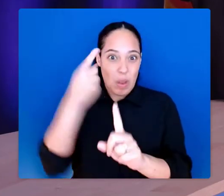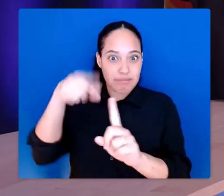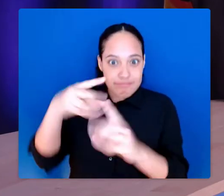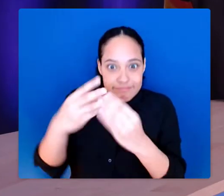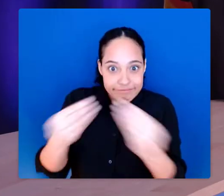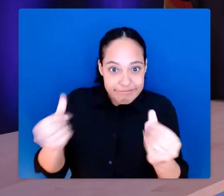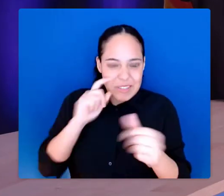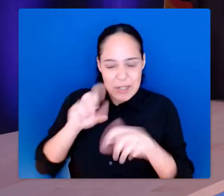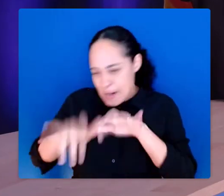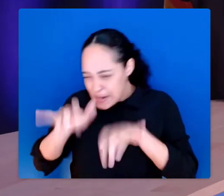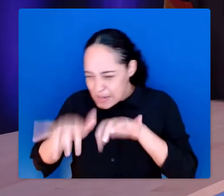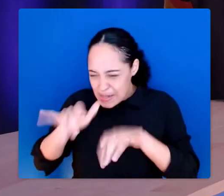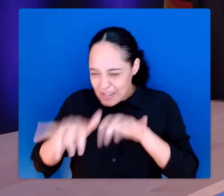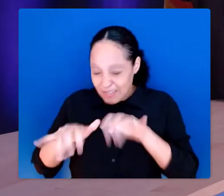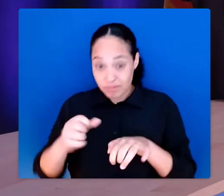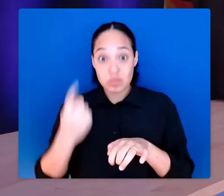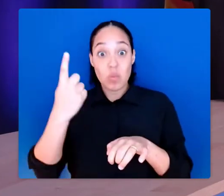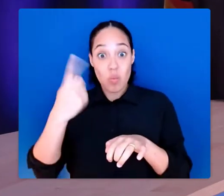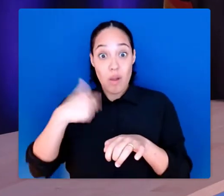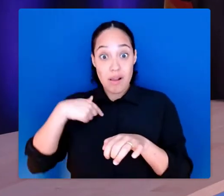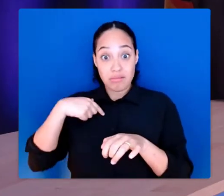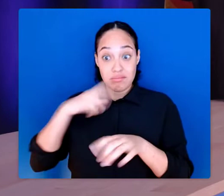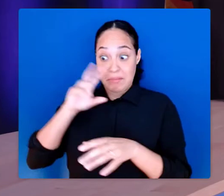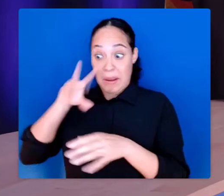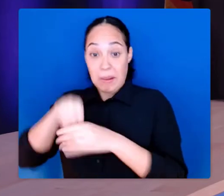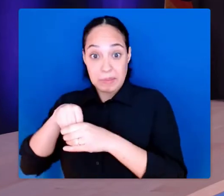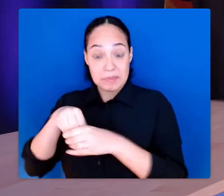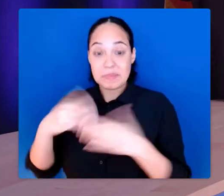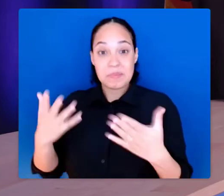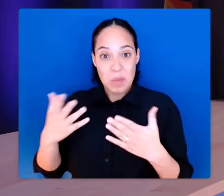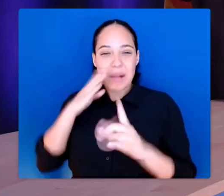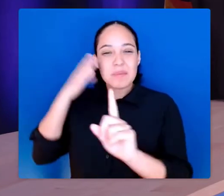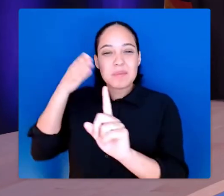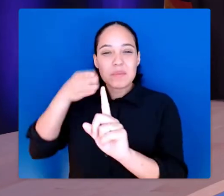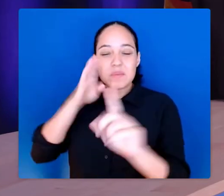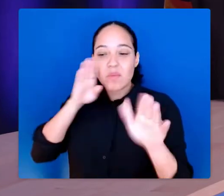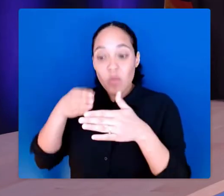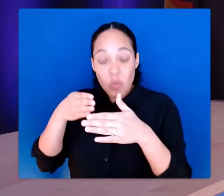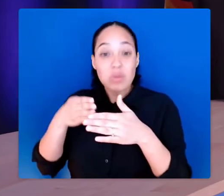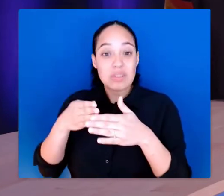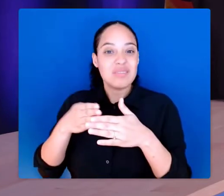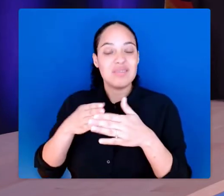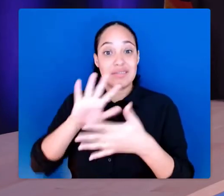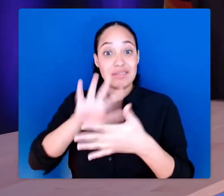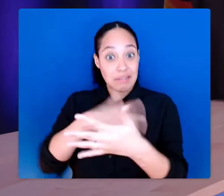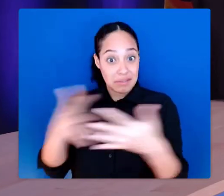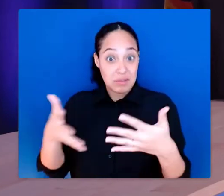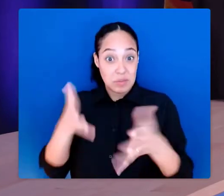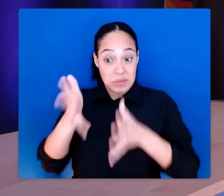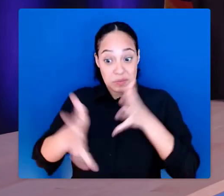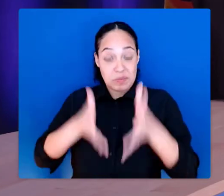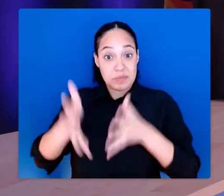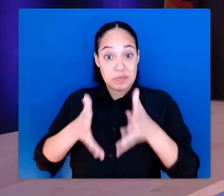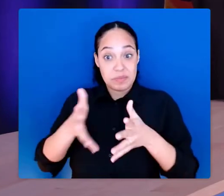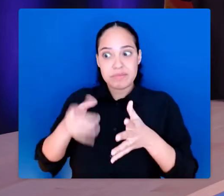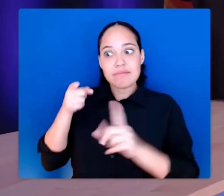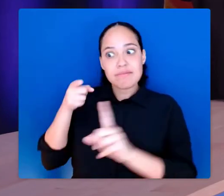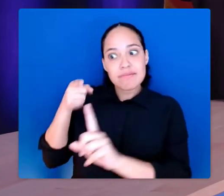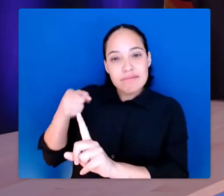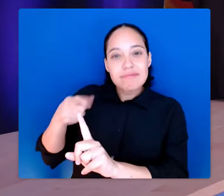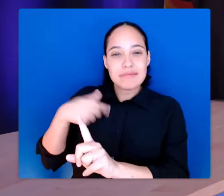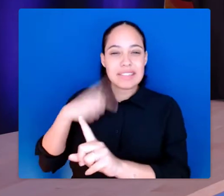thesis engineering project. So from that point of time onwards, I had this huge